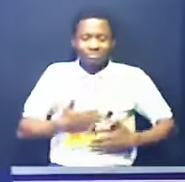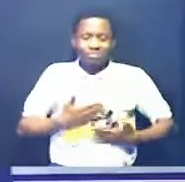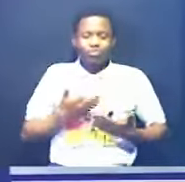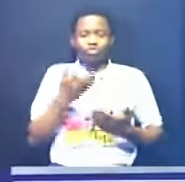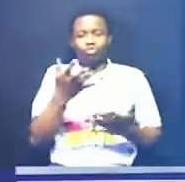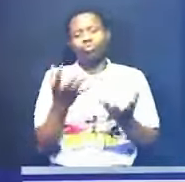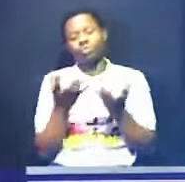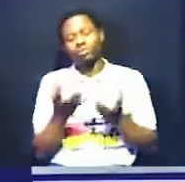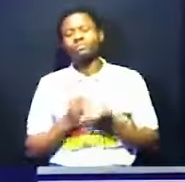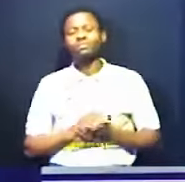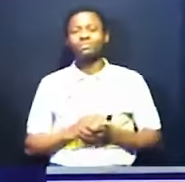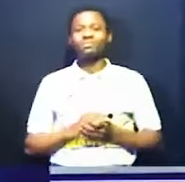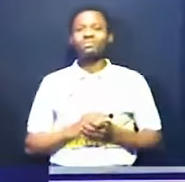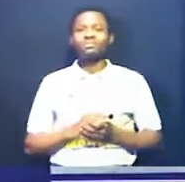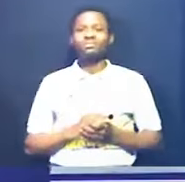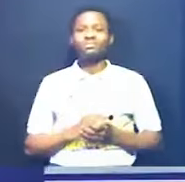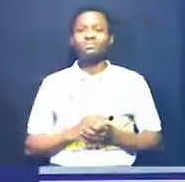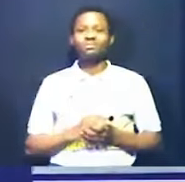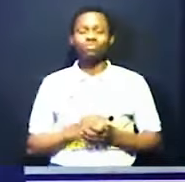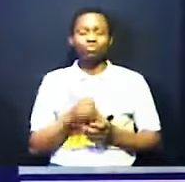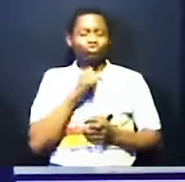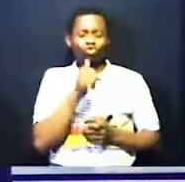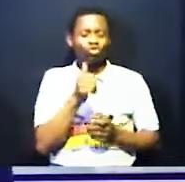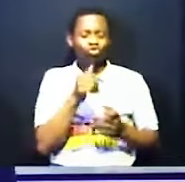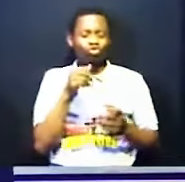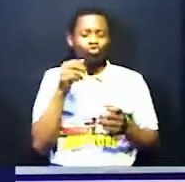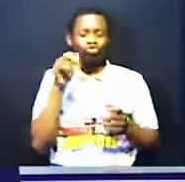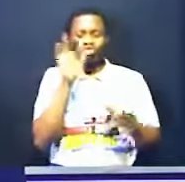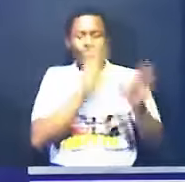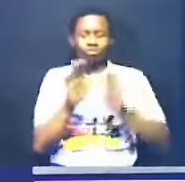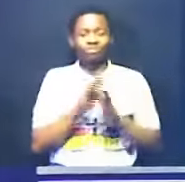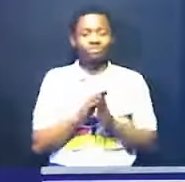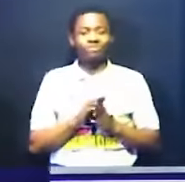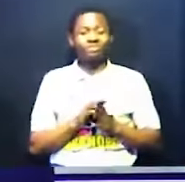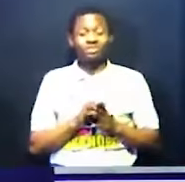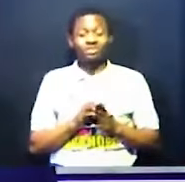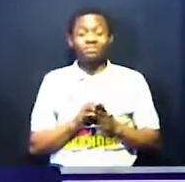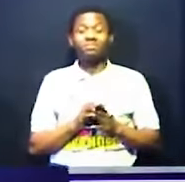desire. Not the trouble you don't desire.